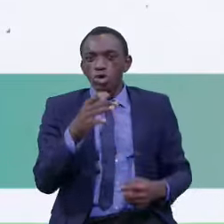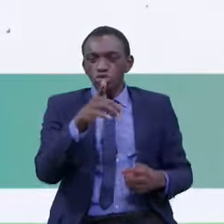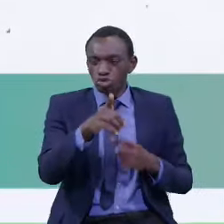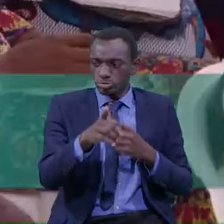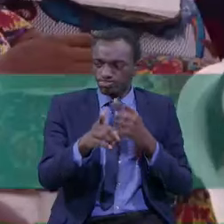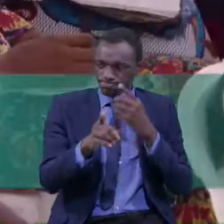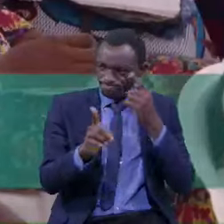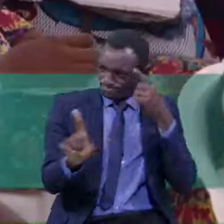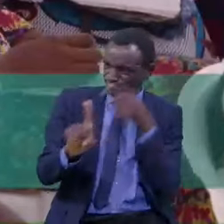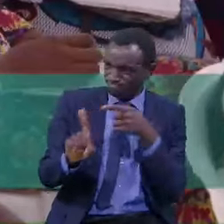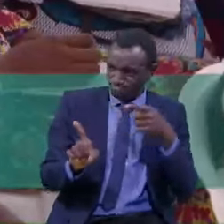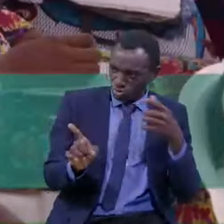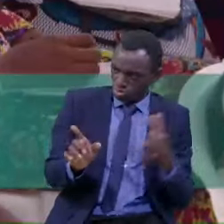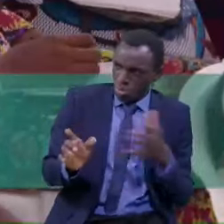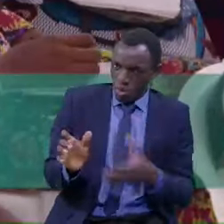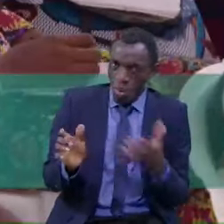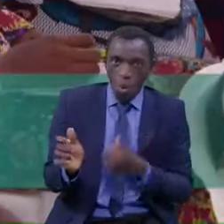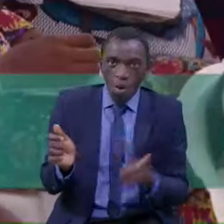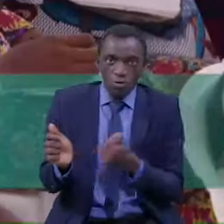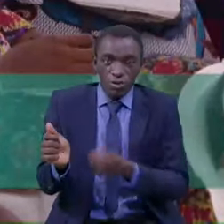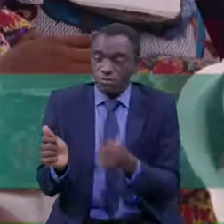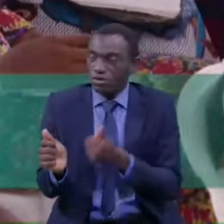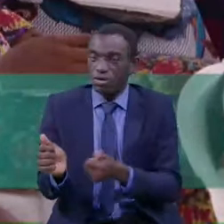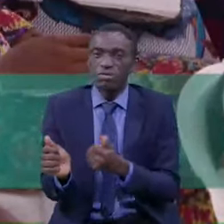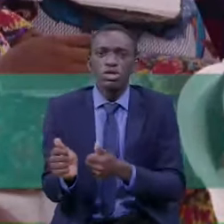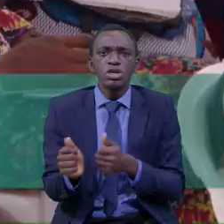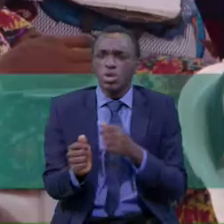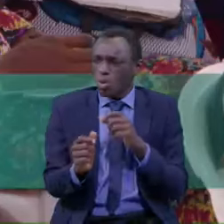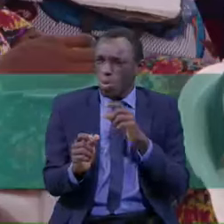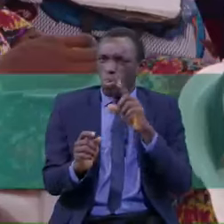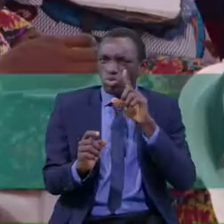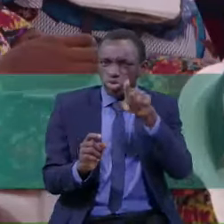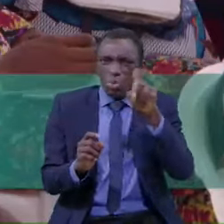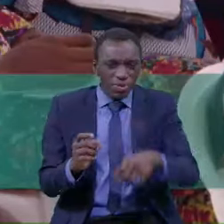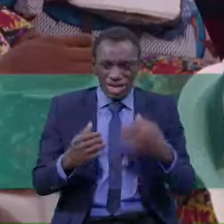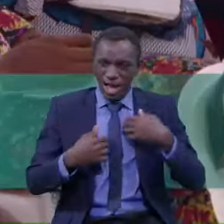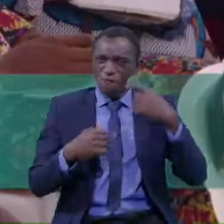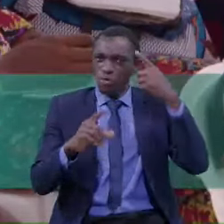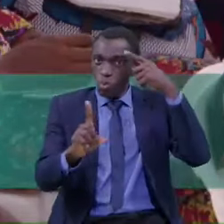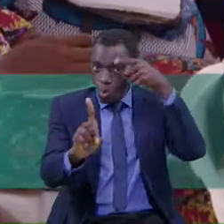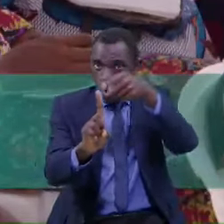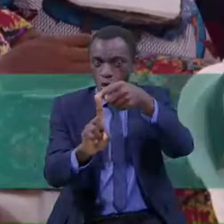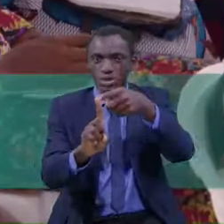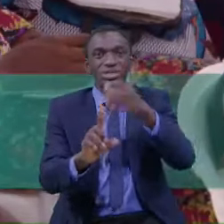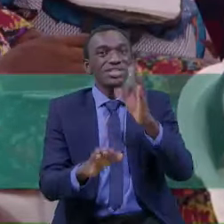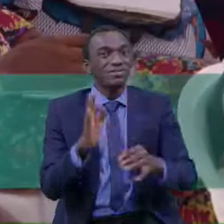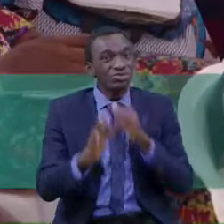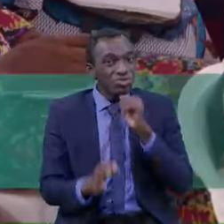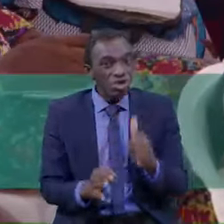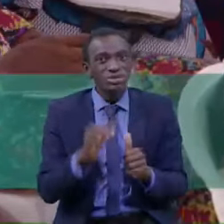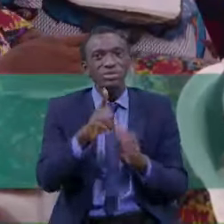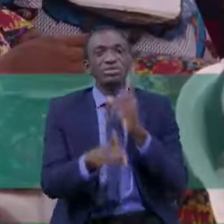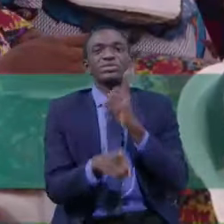you pursue, a definite goal, you are just amusing